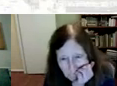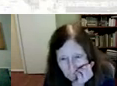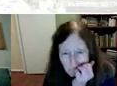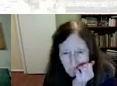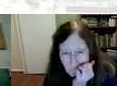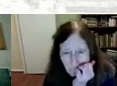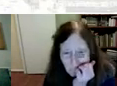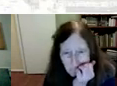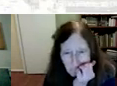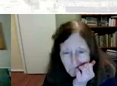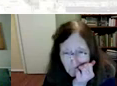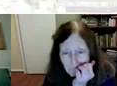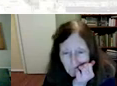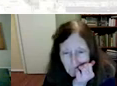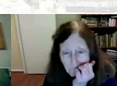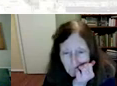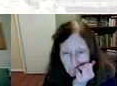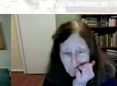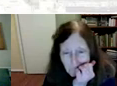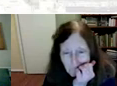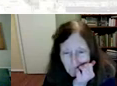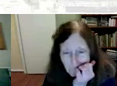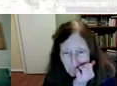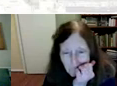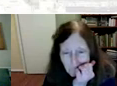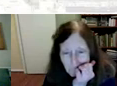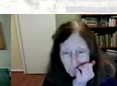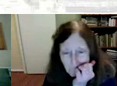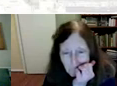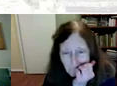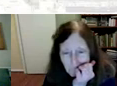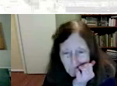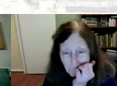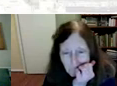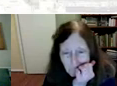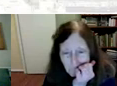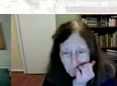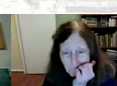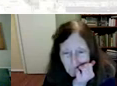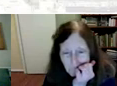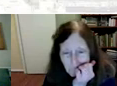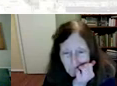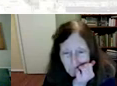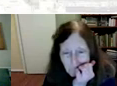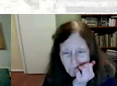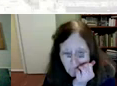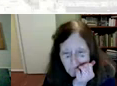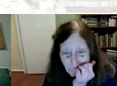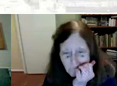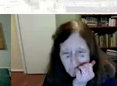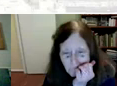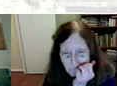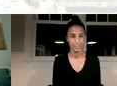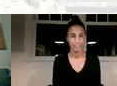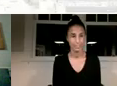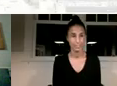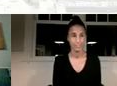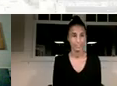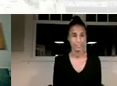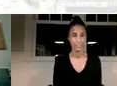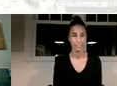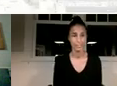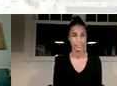as in the past. I mean, obviously, okay. VDOT and FCDOT would have to approve something like that. Understood. And last question is, I know there was